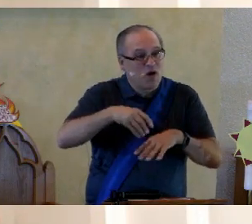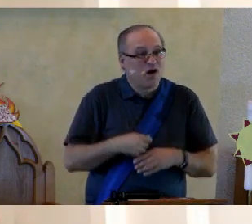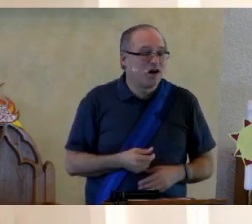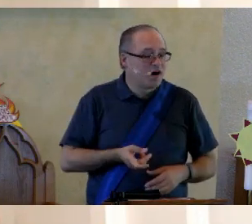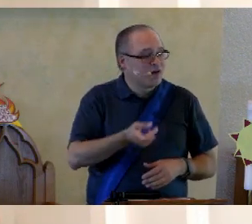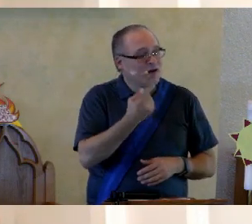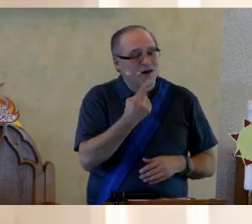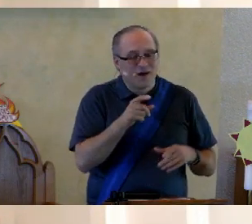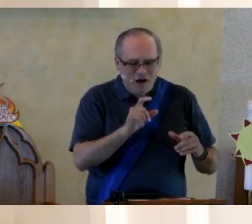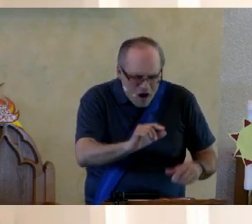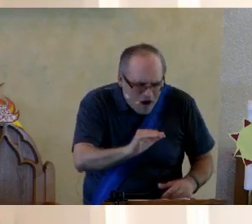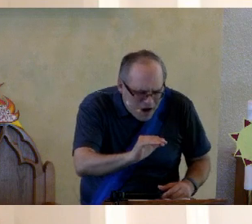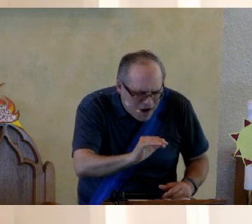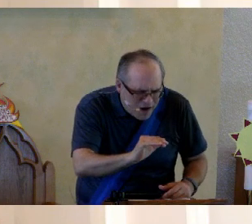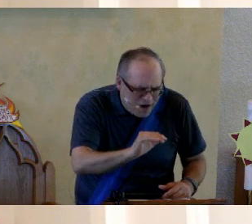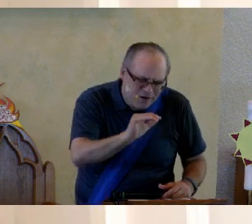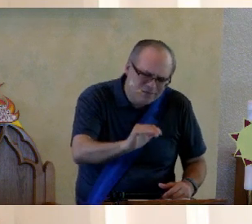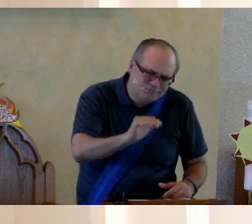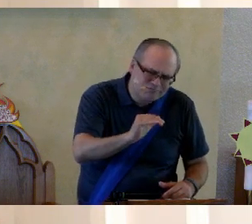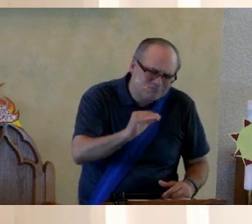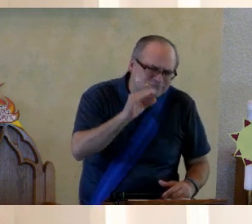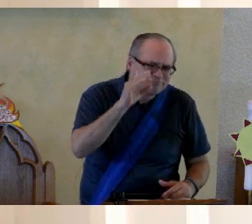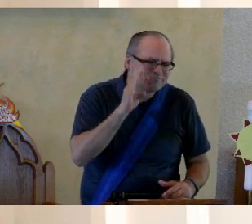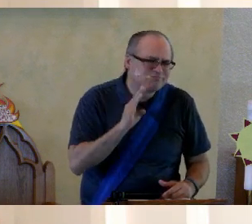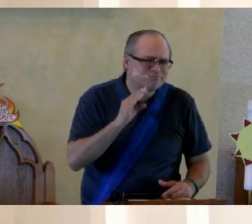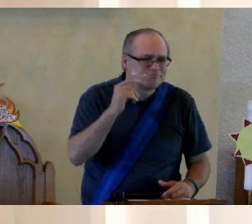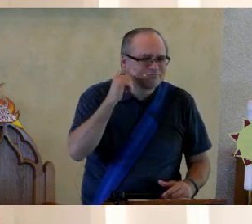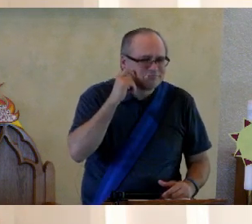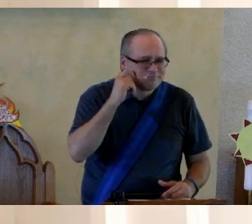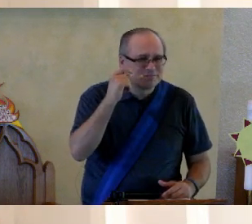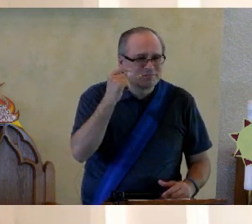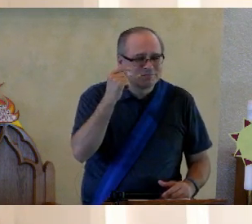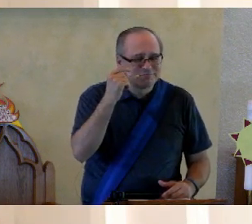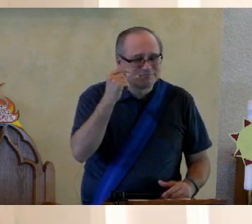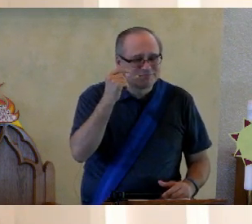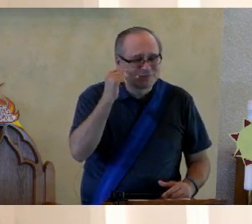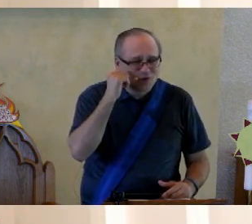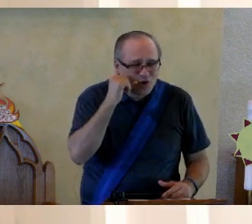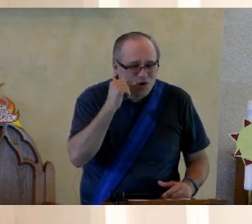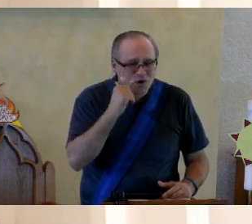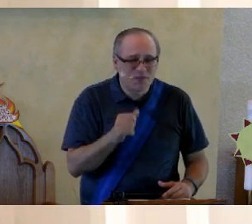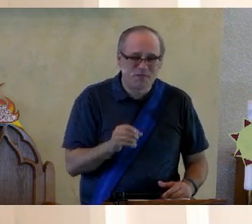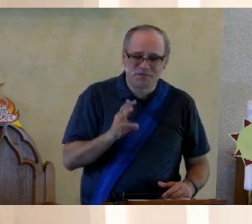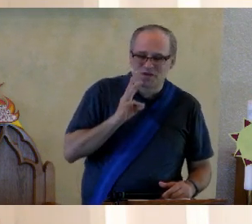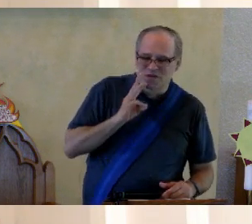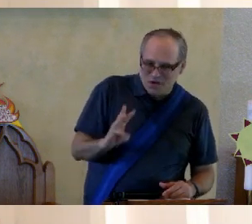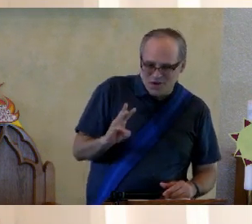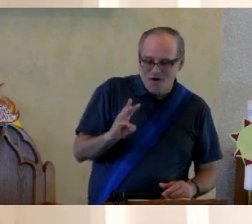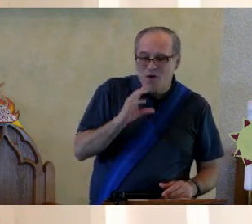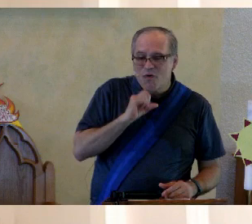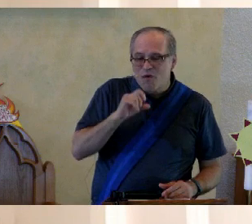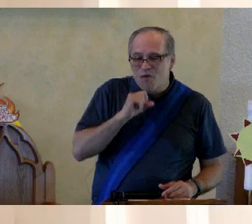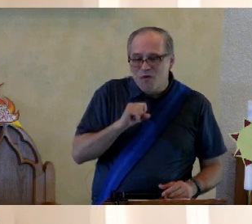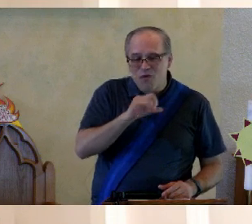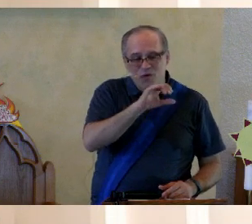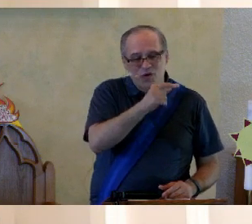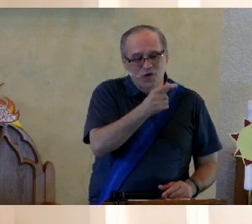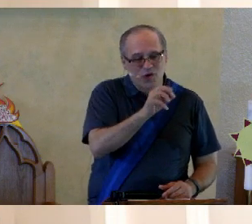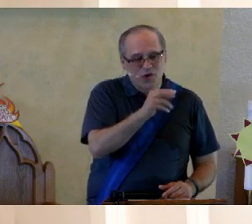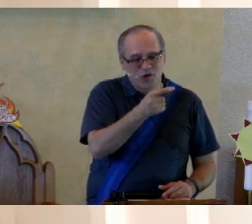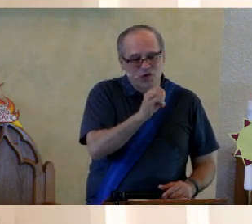beautiful, bright-eyed, brown-skinned little girl. It was a 6-year-old daughter of George Floyd. She was sitting atop